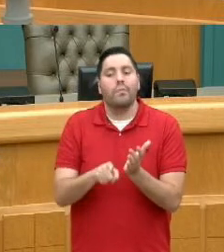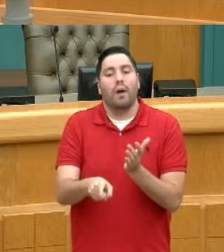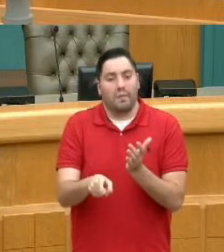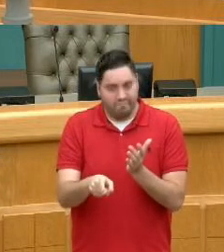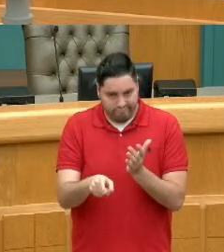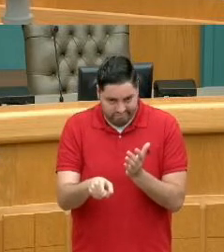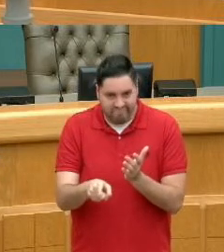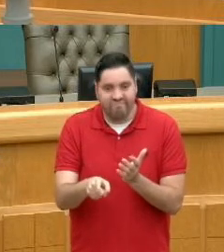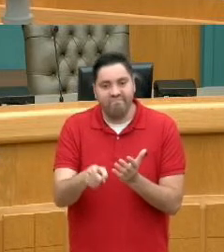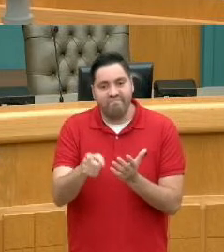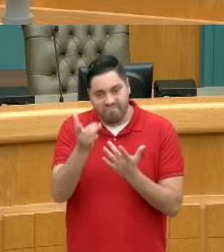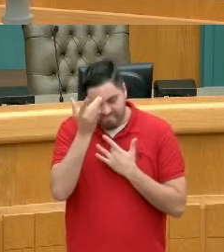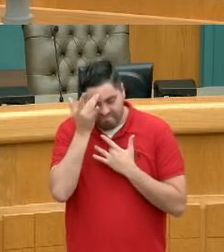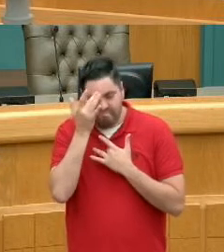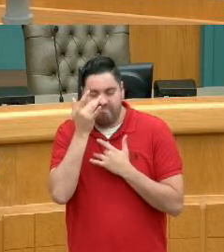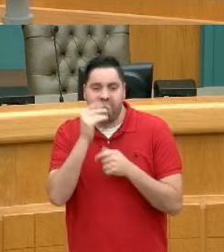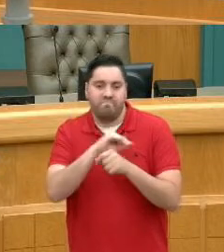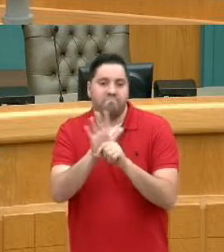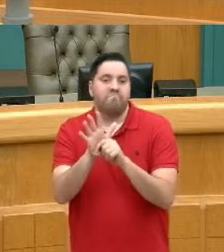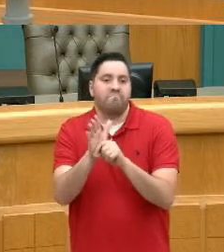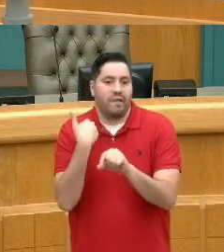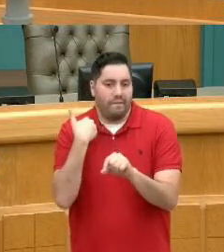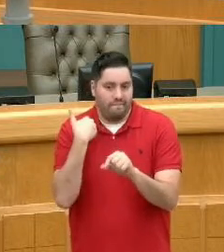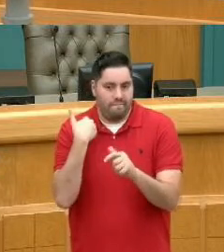COVID-19. And so those